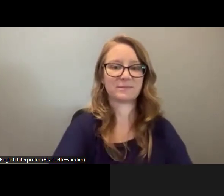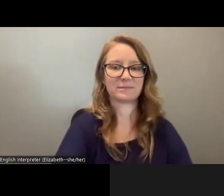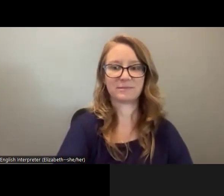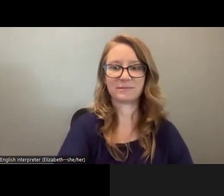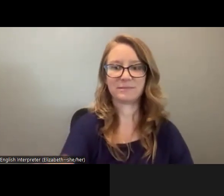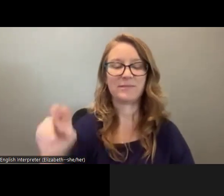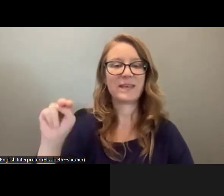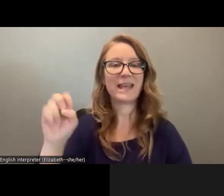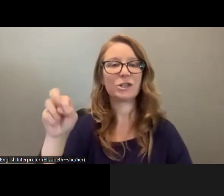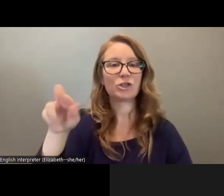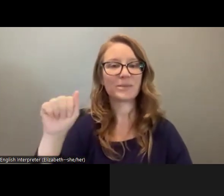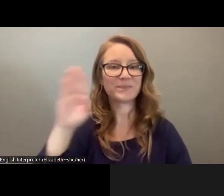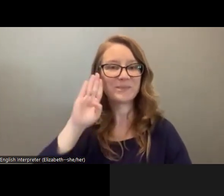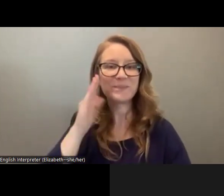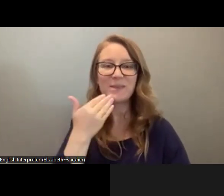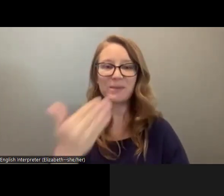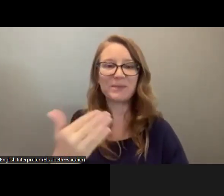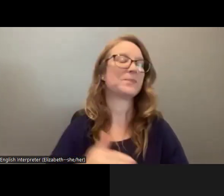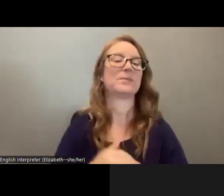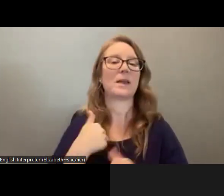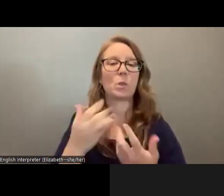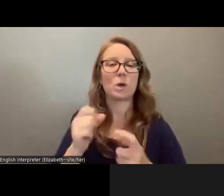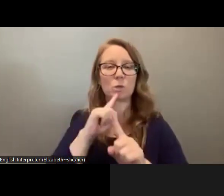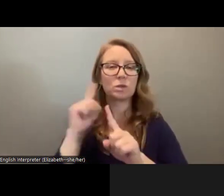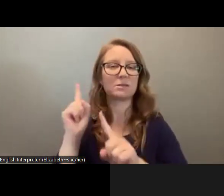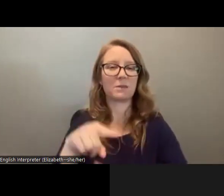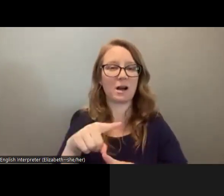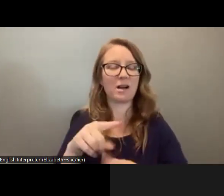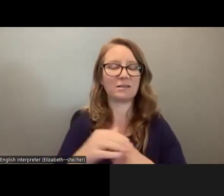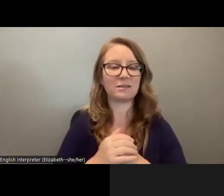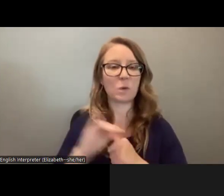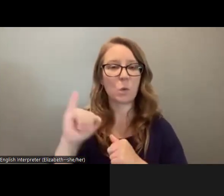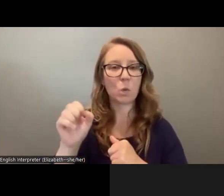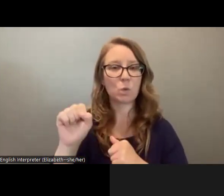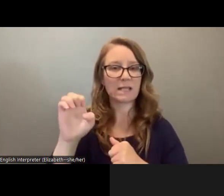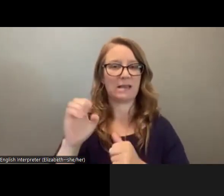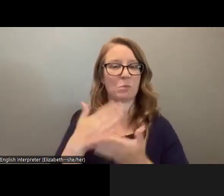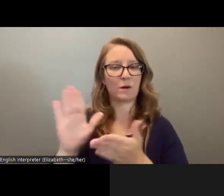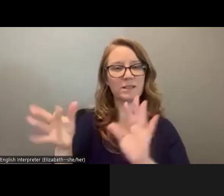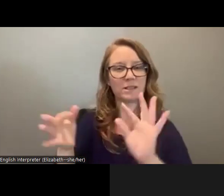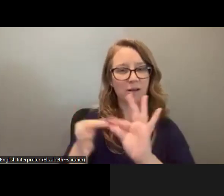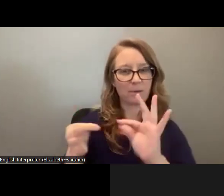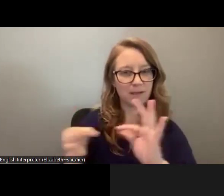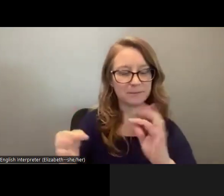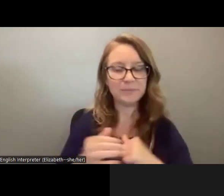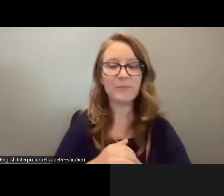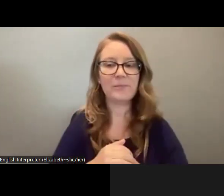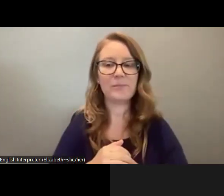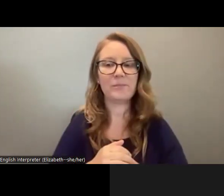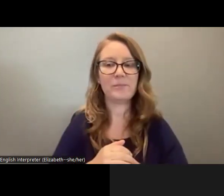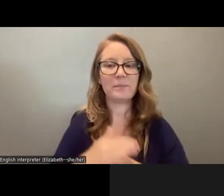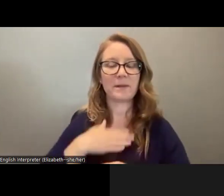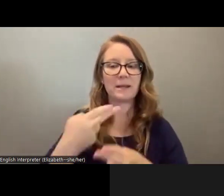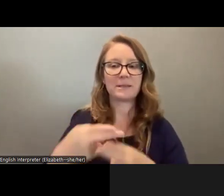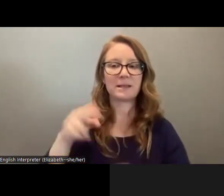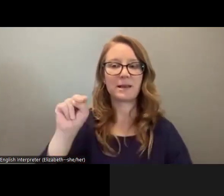Hi, thanks. I just wanted to respond to part of Jose's comment. So my name is